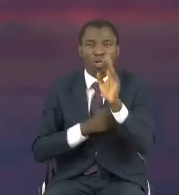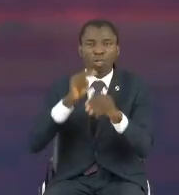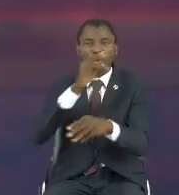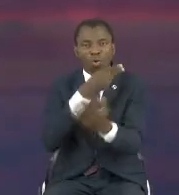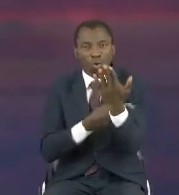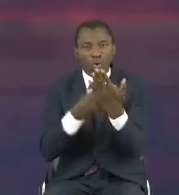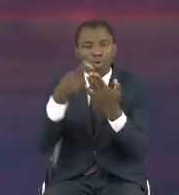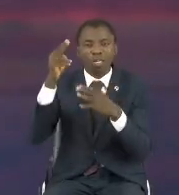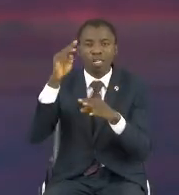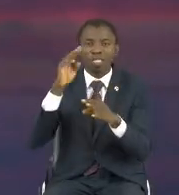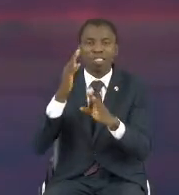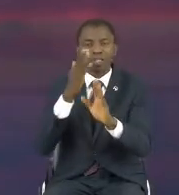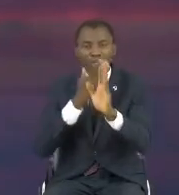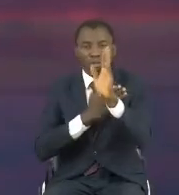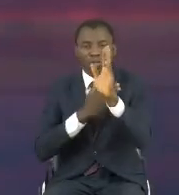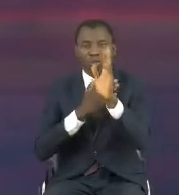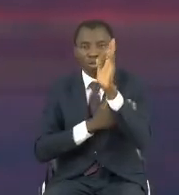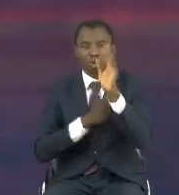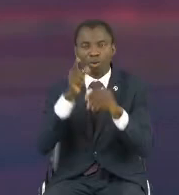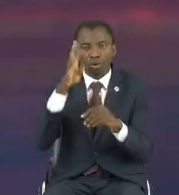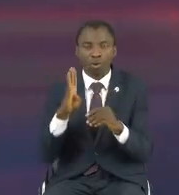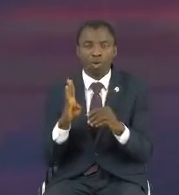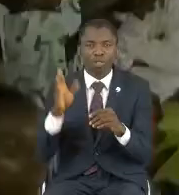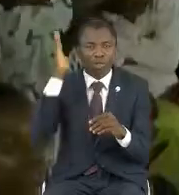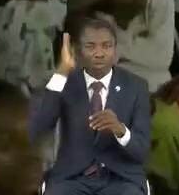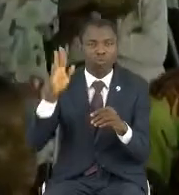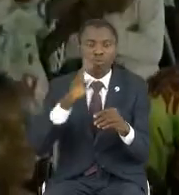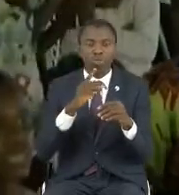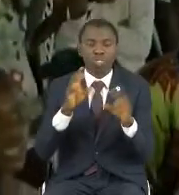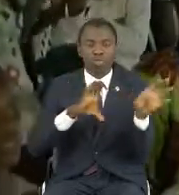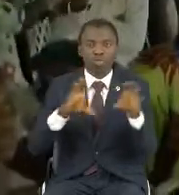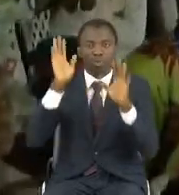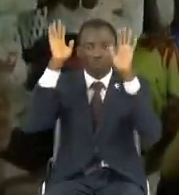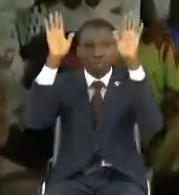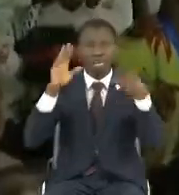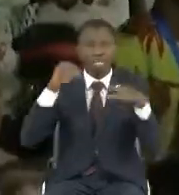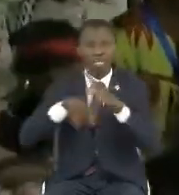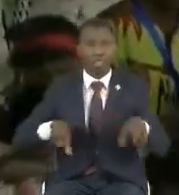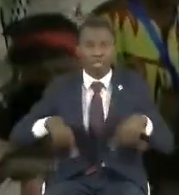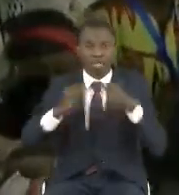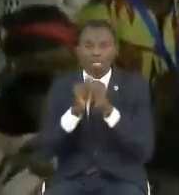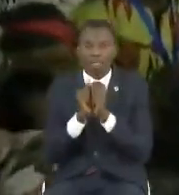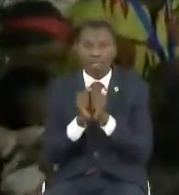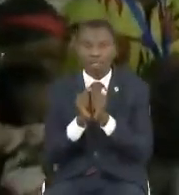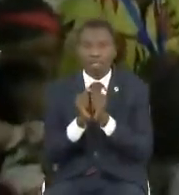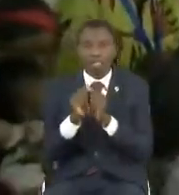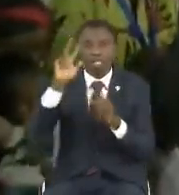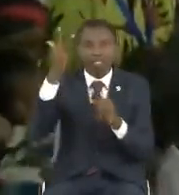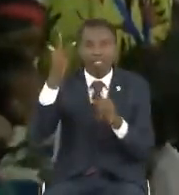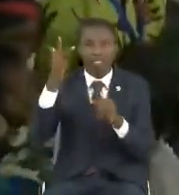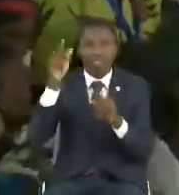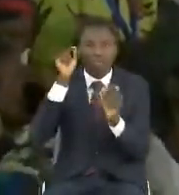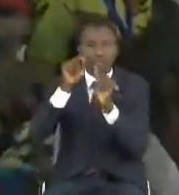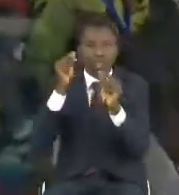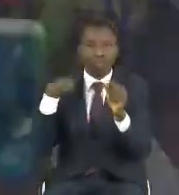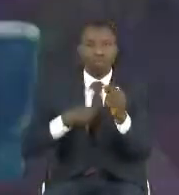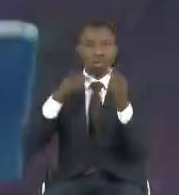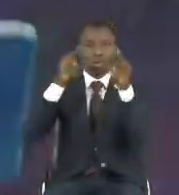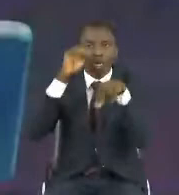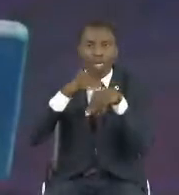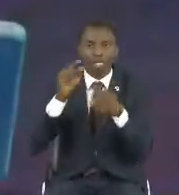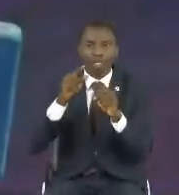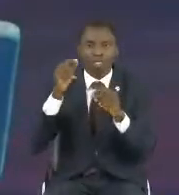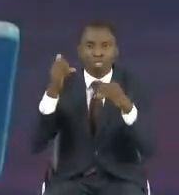God, He will show His faithfulness unto you. Three things we're looking at tonight. Number one,